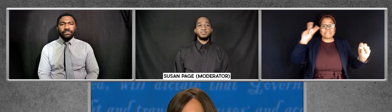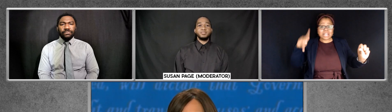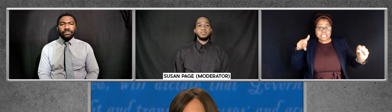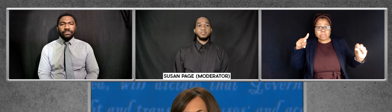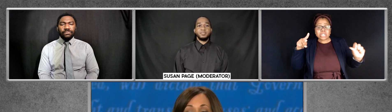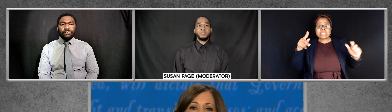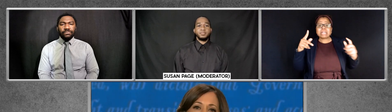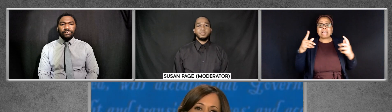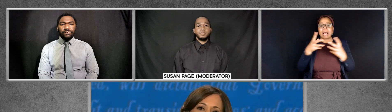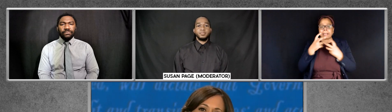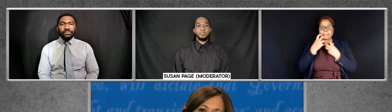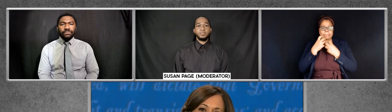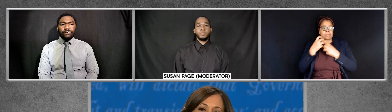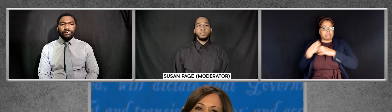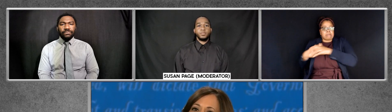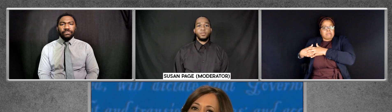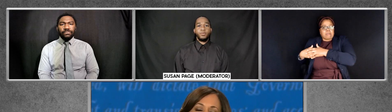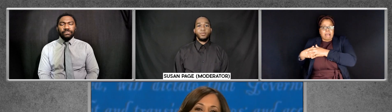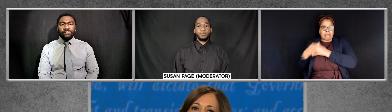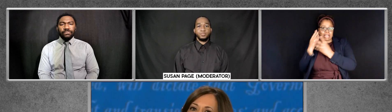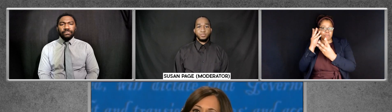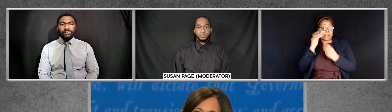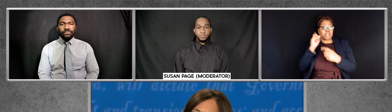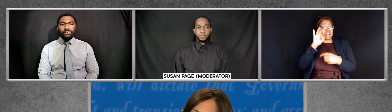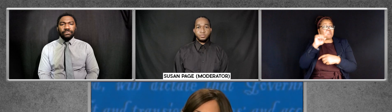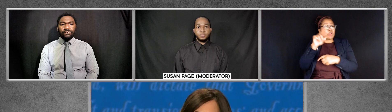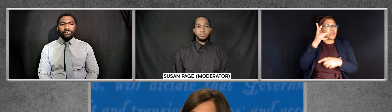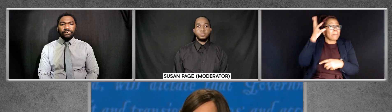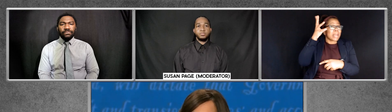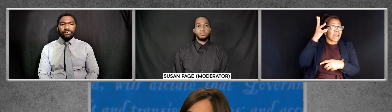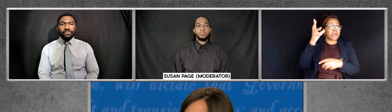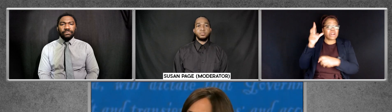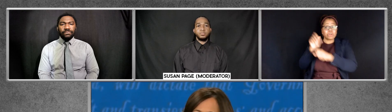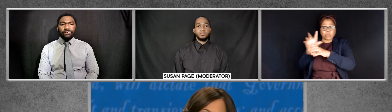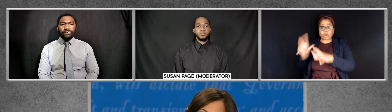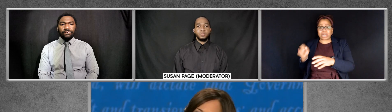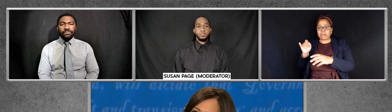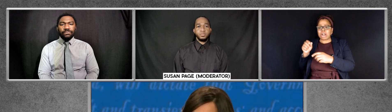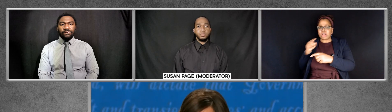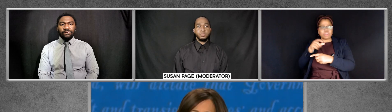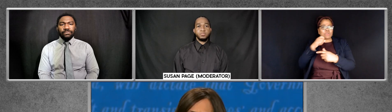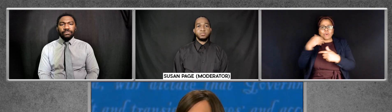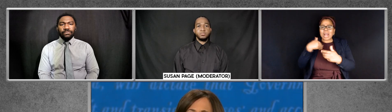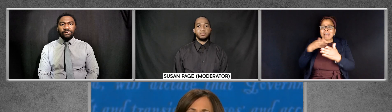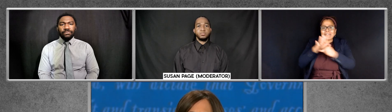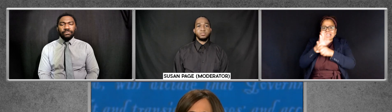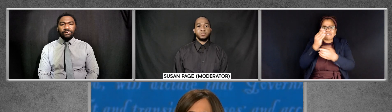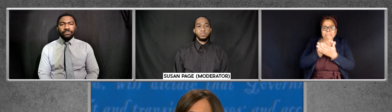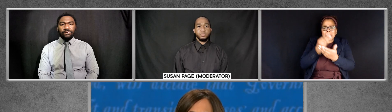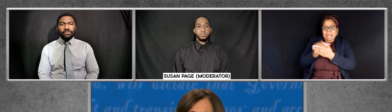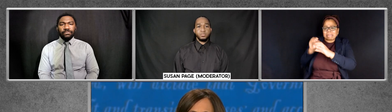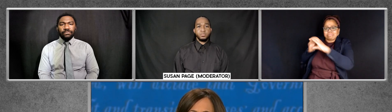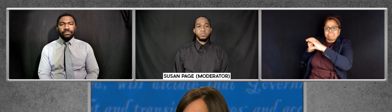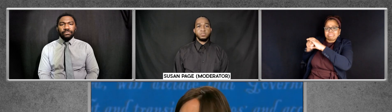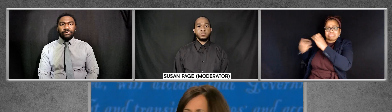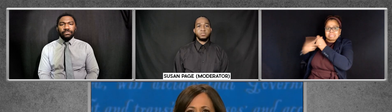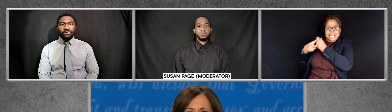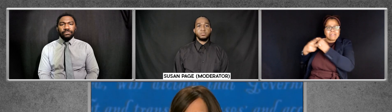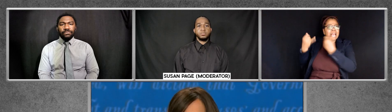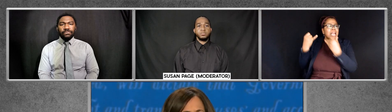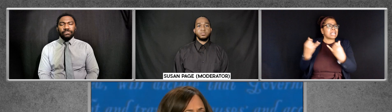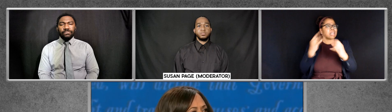as a parent, if you had as a worker, knowing you didn't have enough money saved up, and now you're standing in a food line